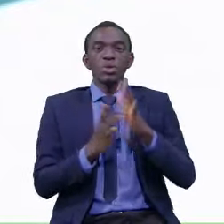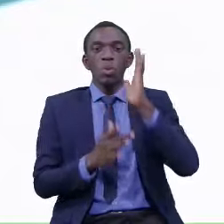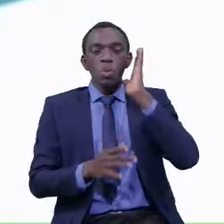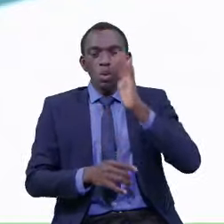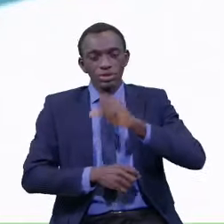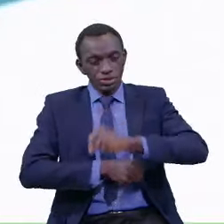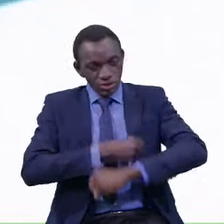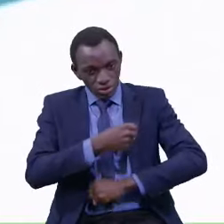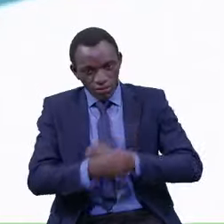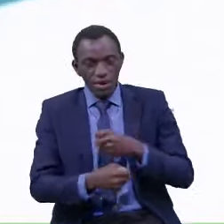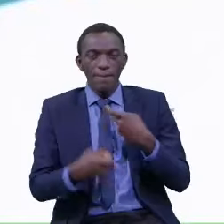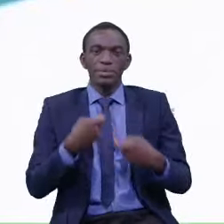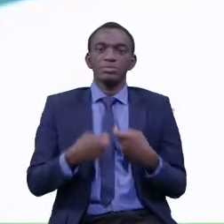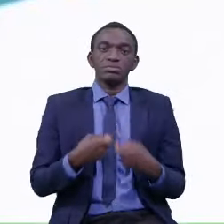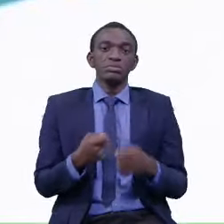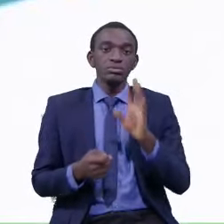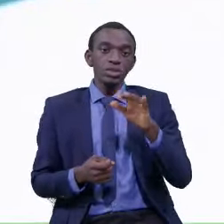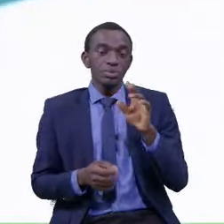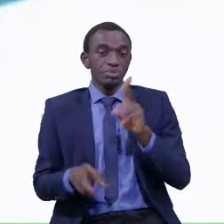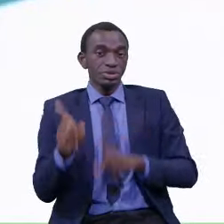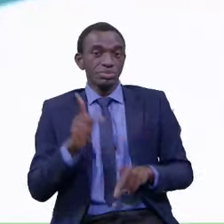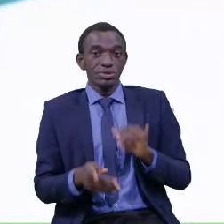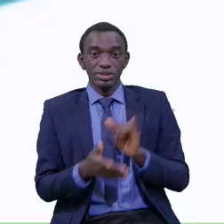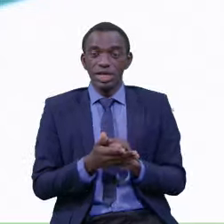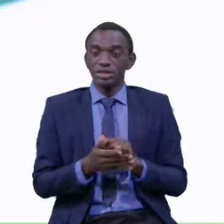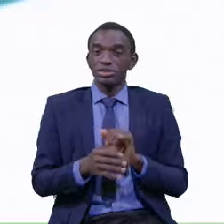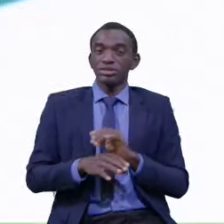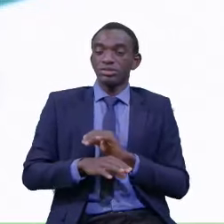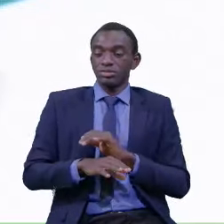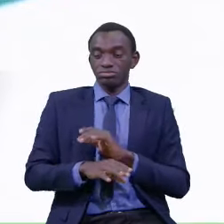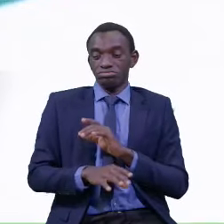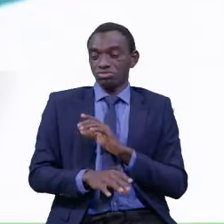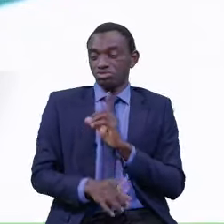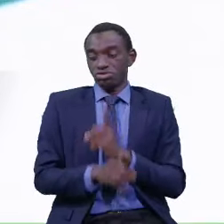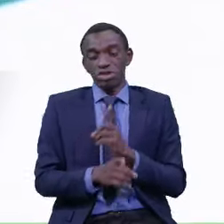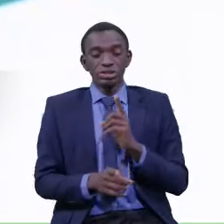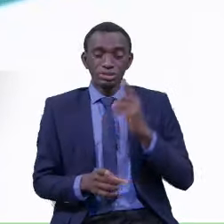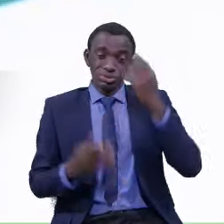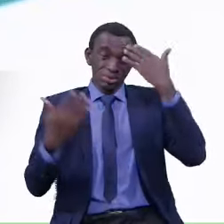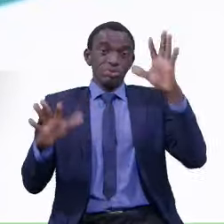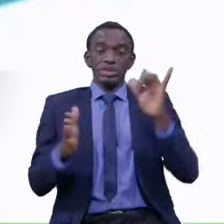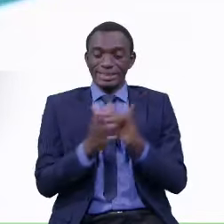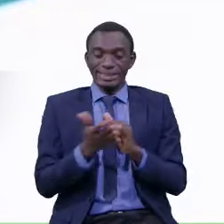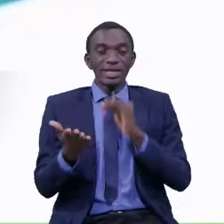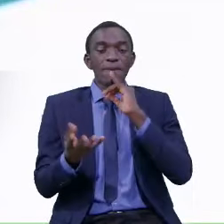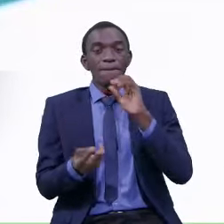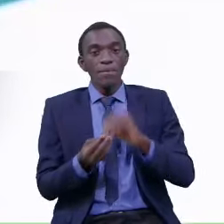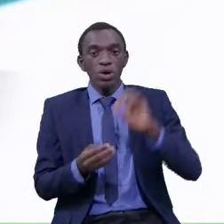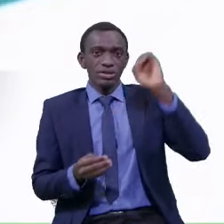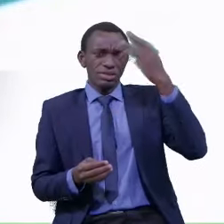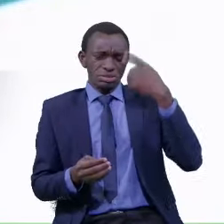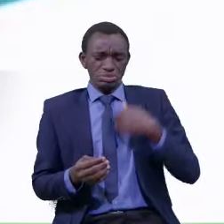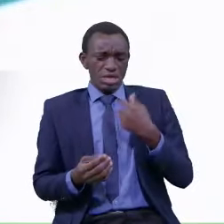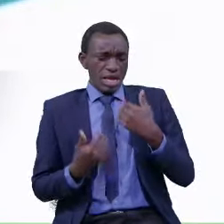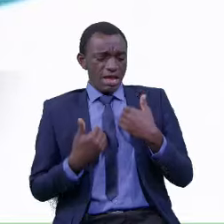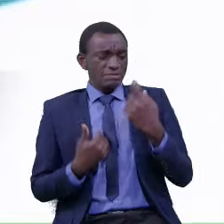not know there is more grace, they only think we have grace for salvation. When suffering